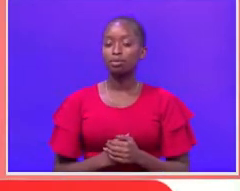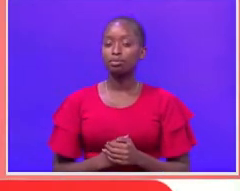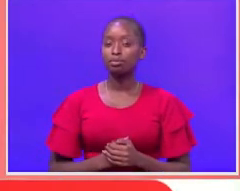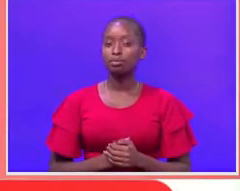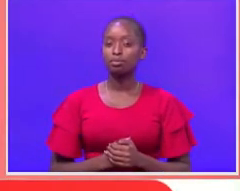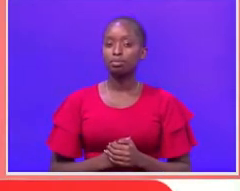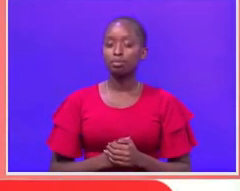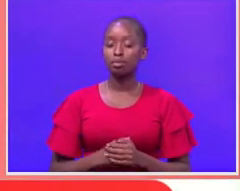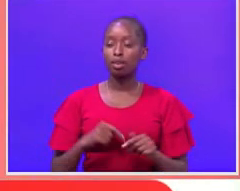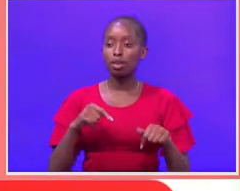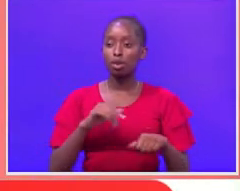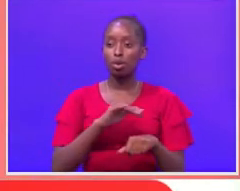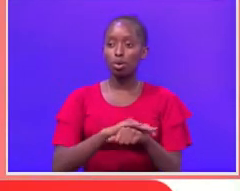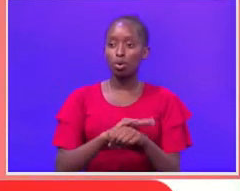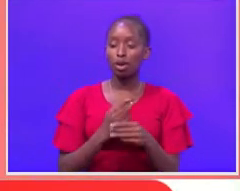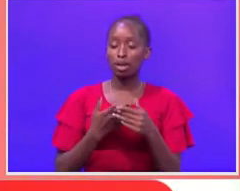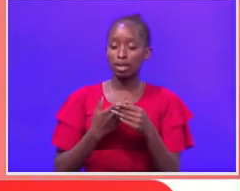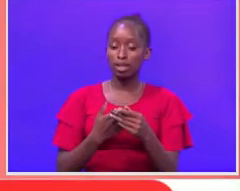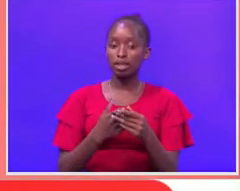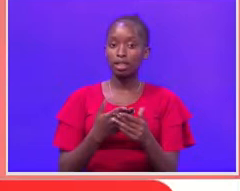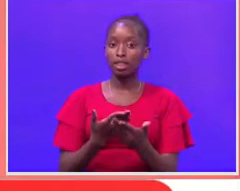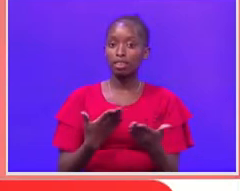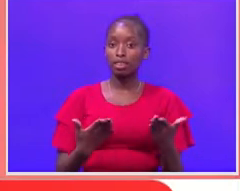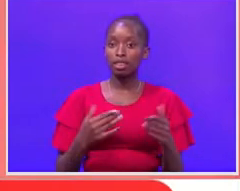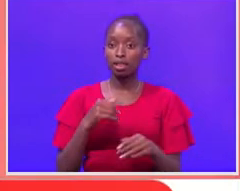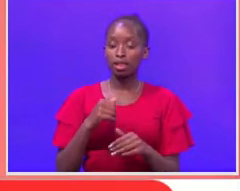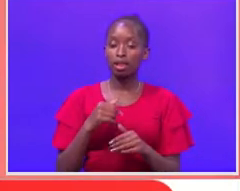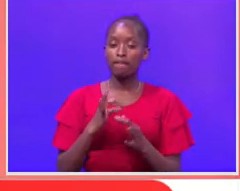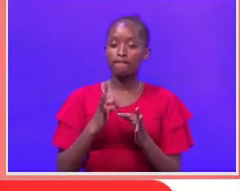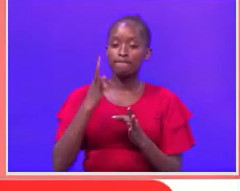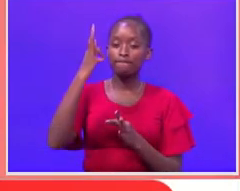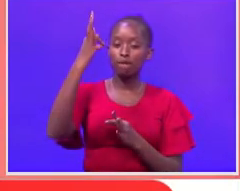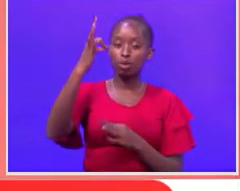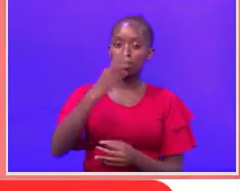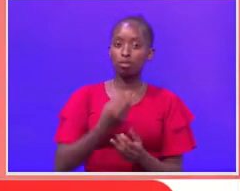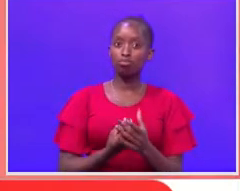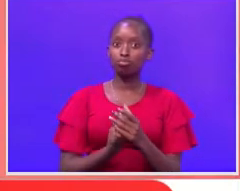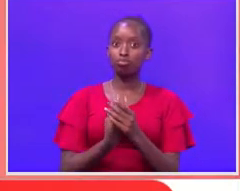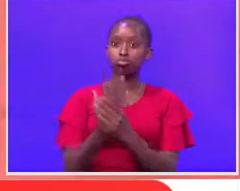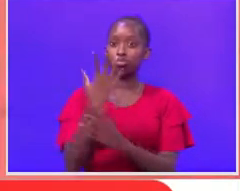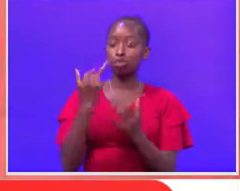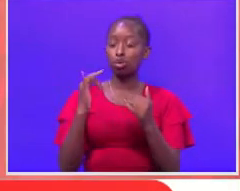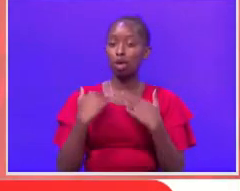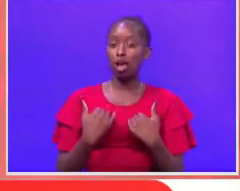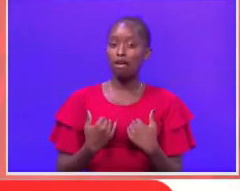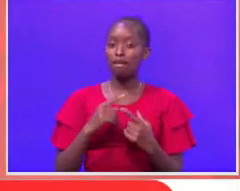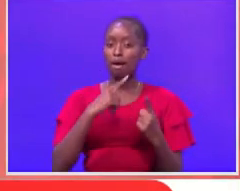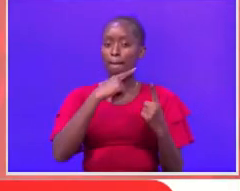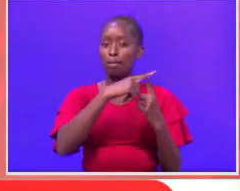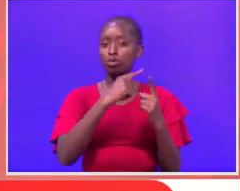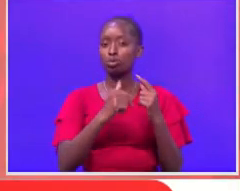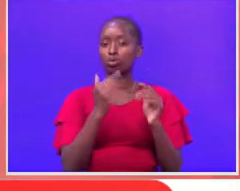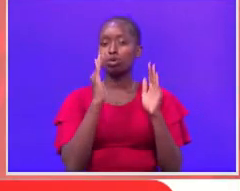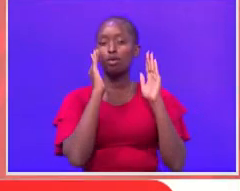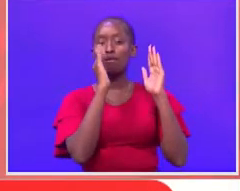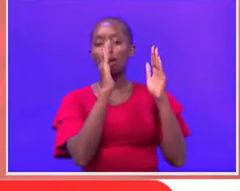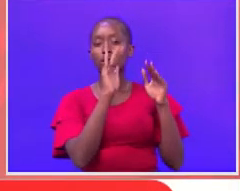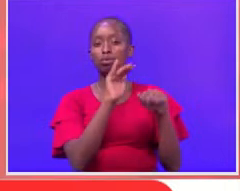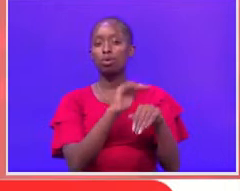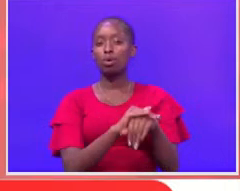good lead indicator for future growth. So that's a positive that we are looking at. Customer